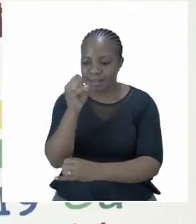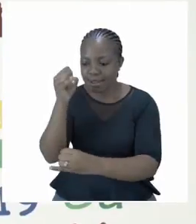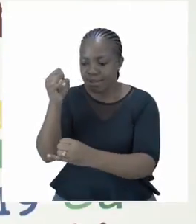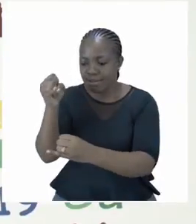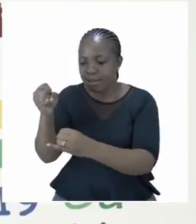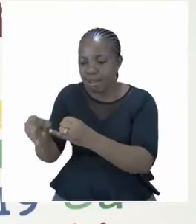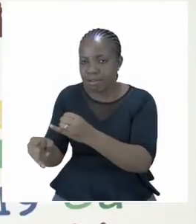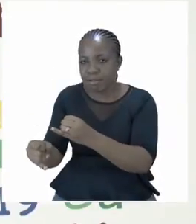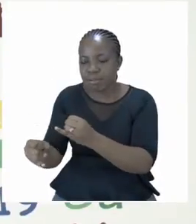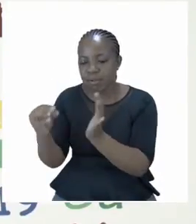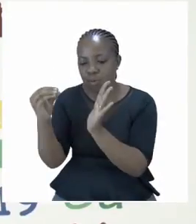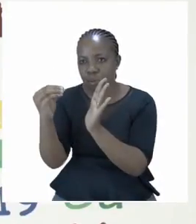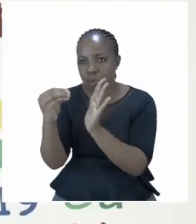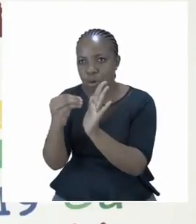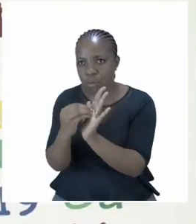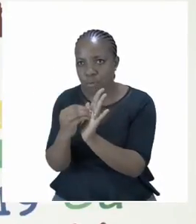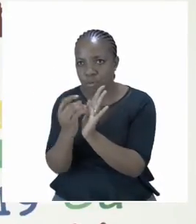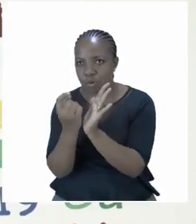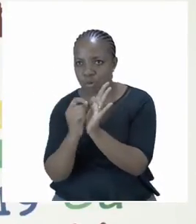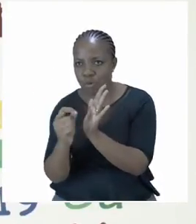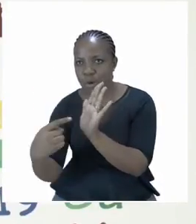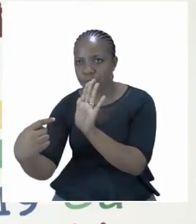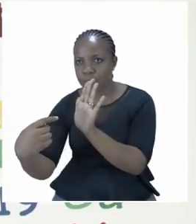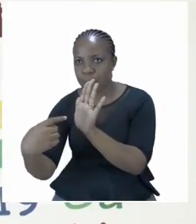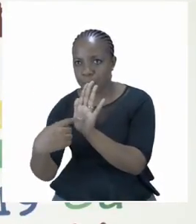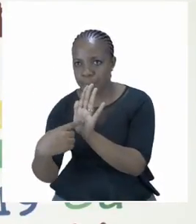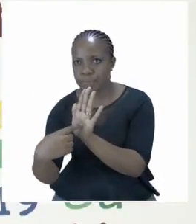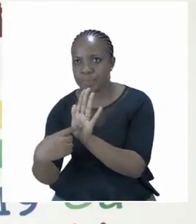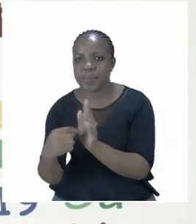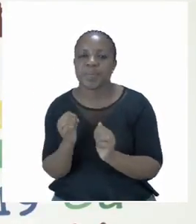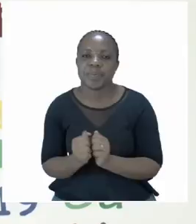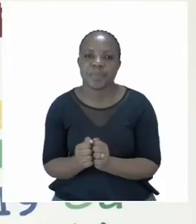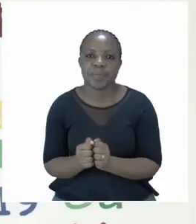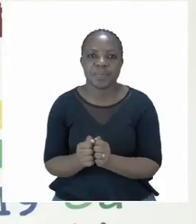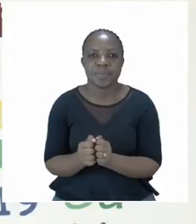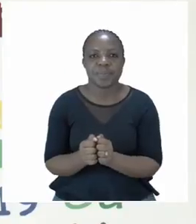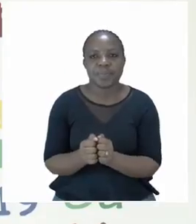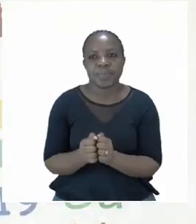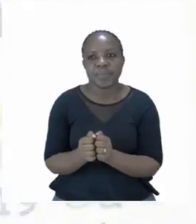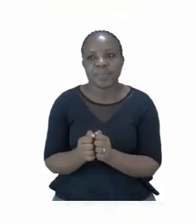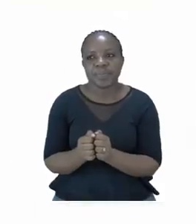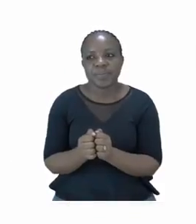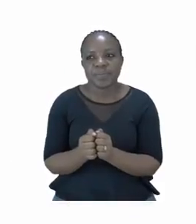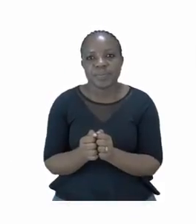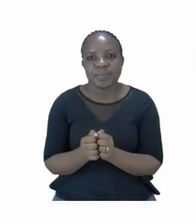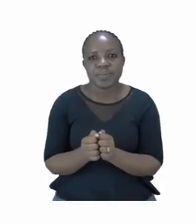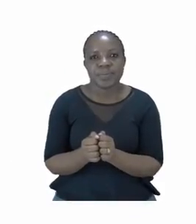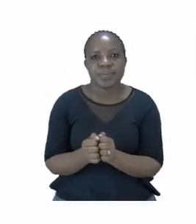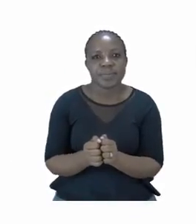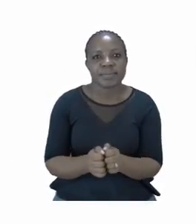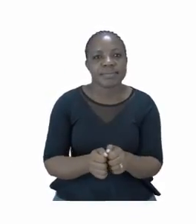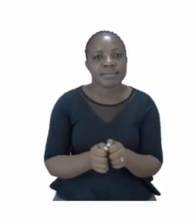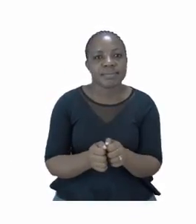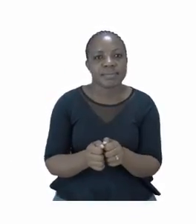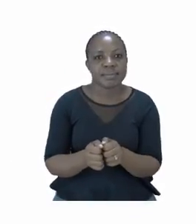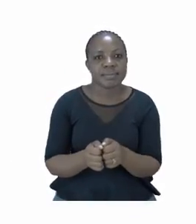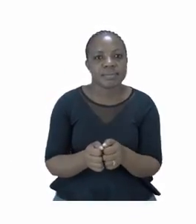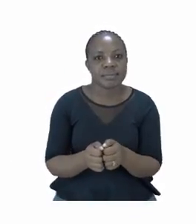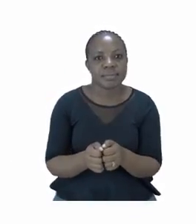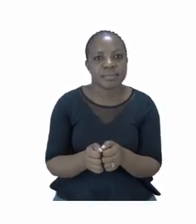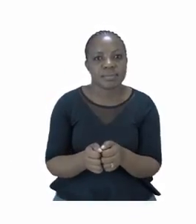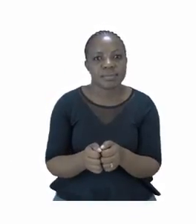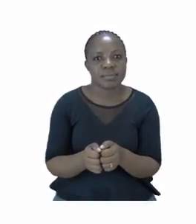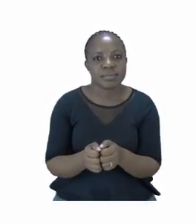stop is missing. Let's go back to our exercise. The next thing that I'd like you to